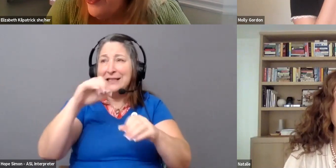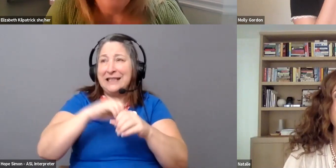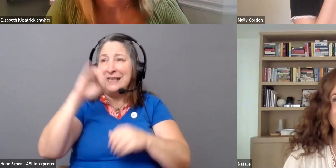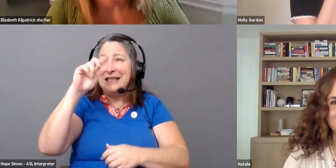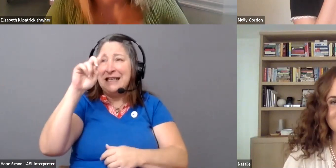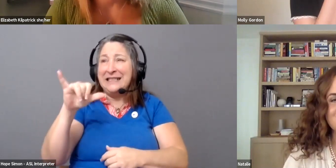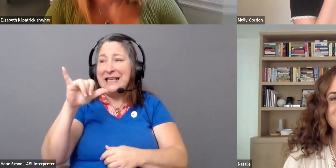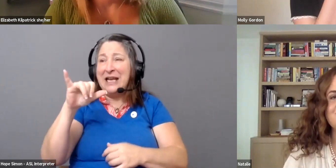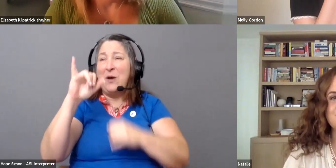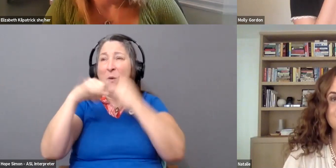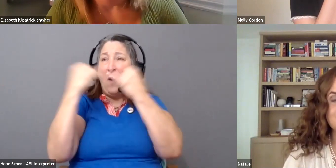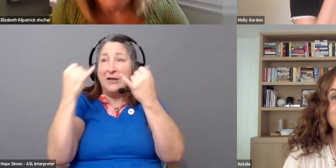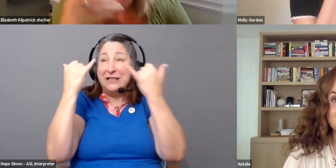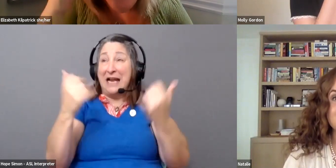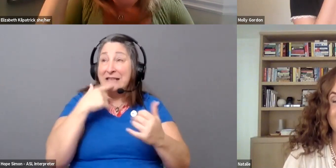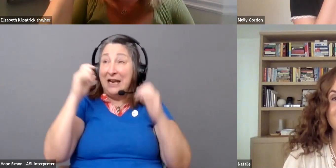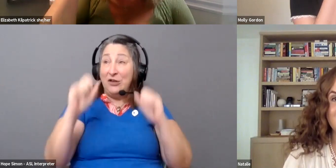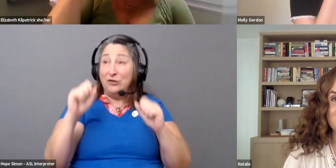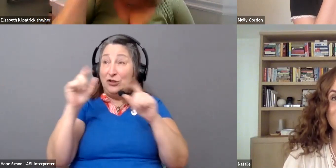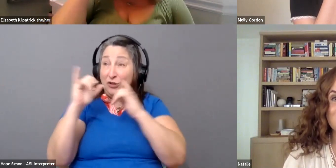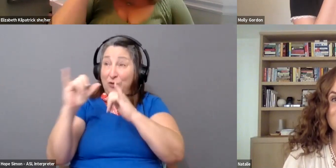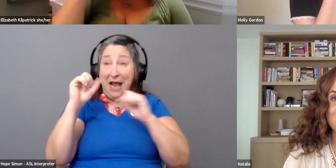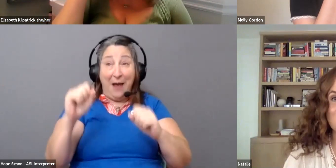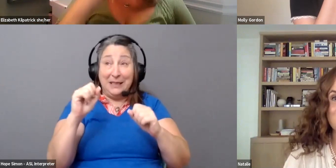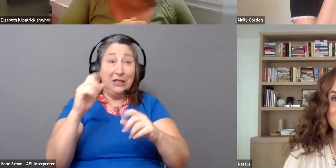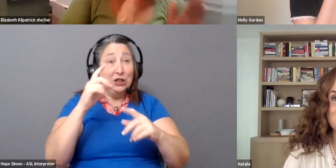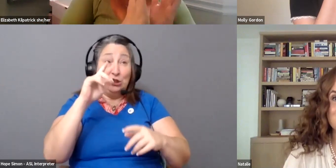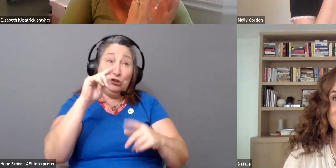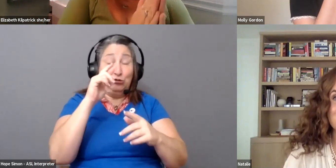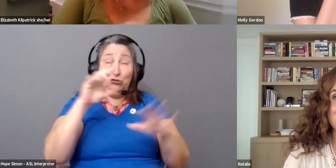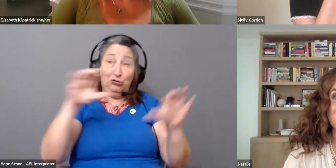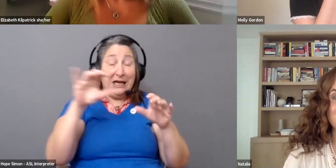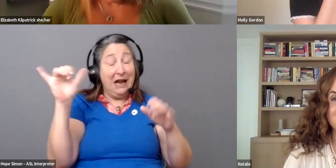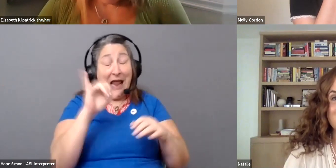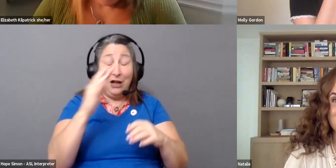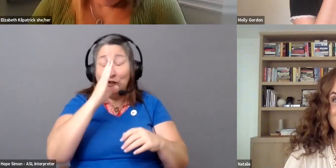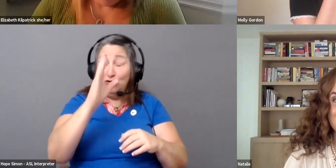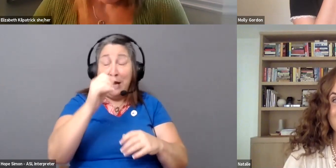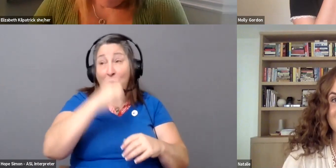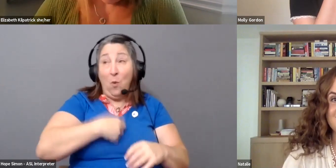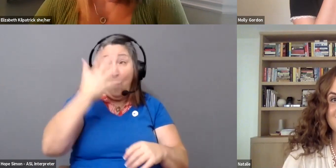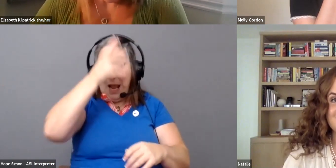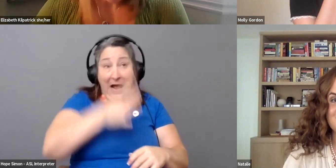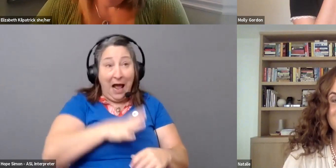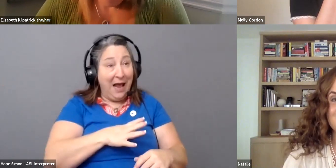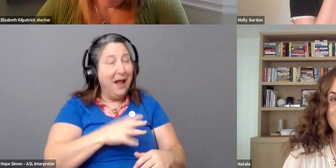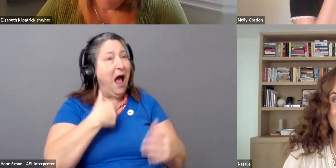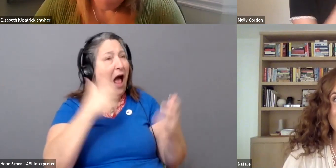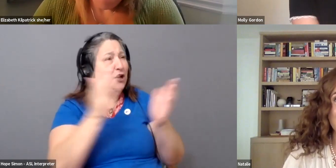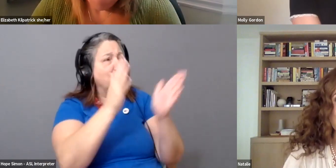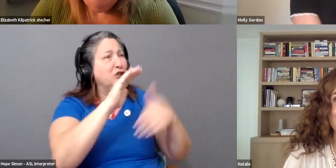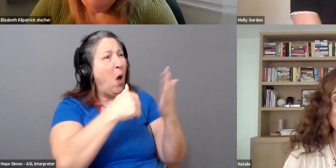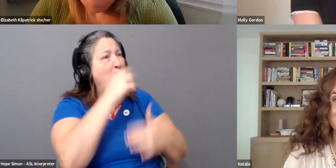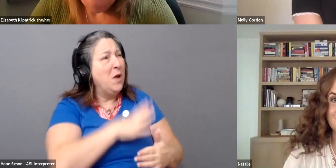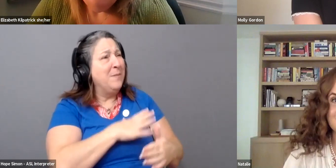you said, you too can be treated like a straight white guy. Yeah, I'm encouraging all women to treat each other like straight white guys, because I just give